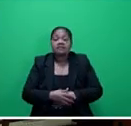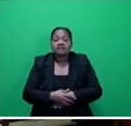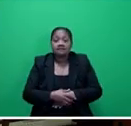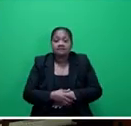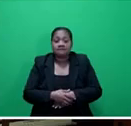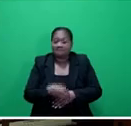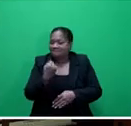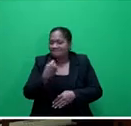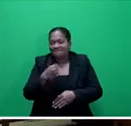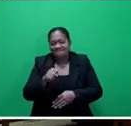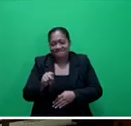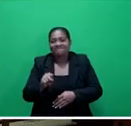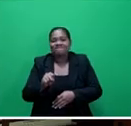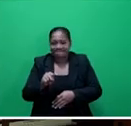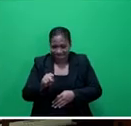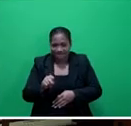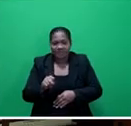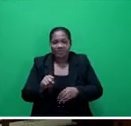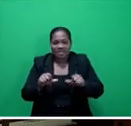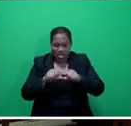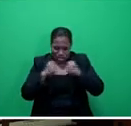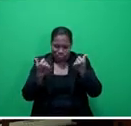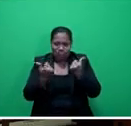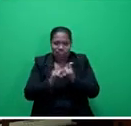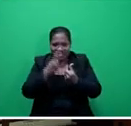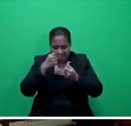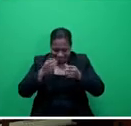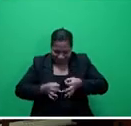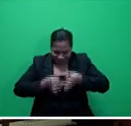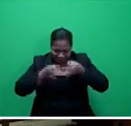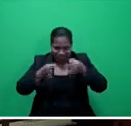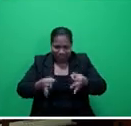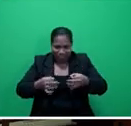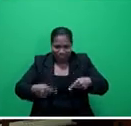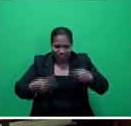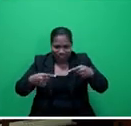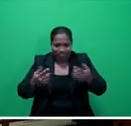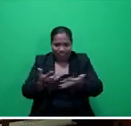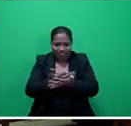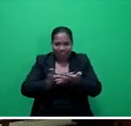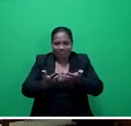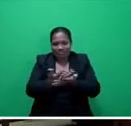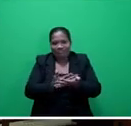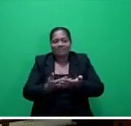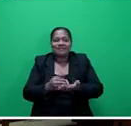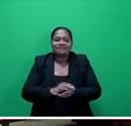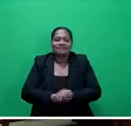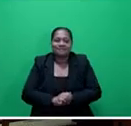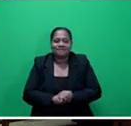As no member opposes, the motion is agreed to unanimously.